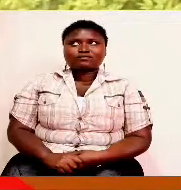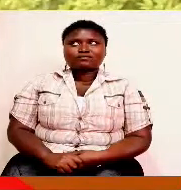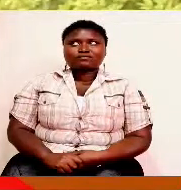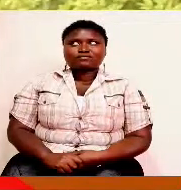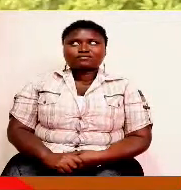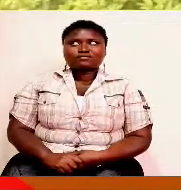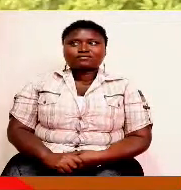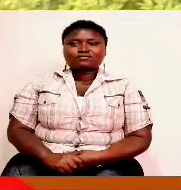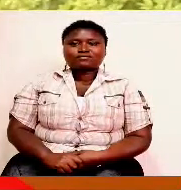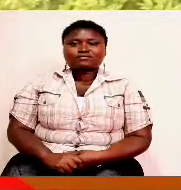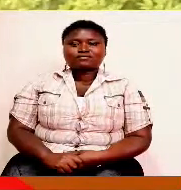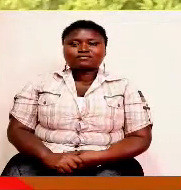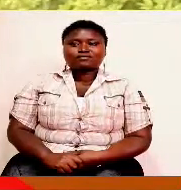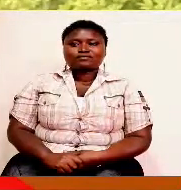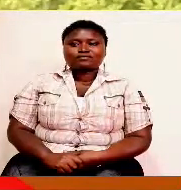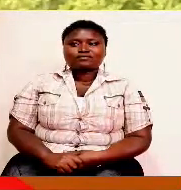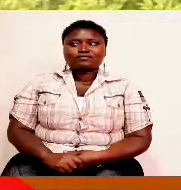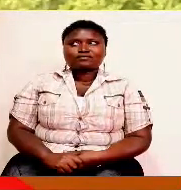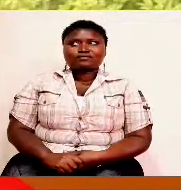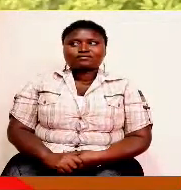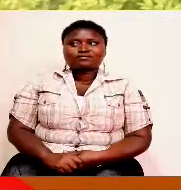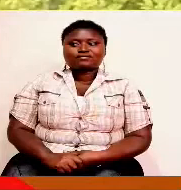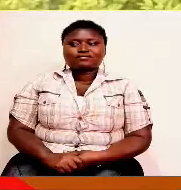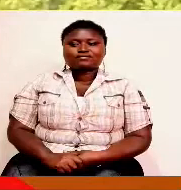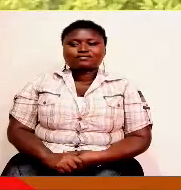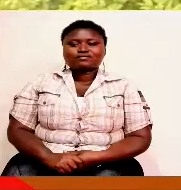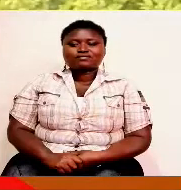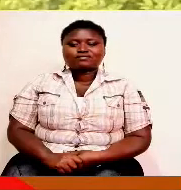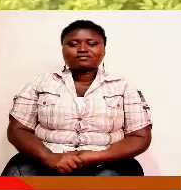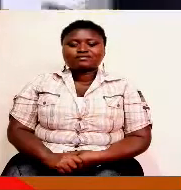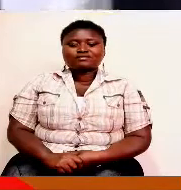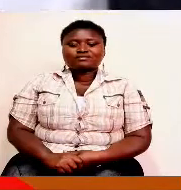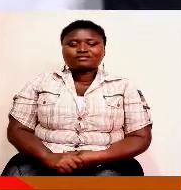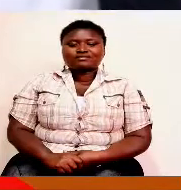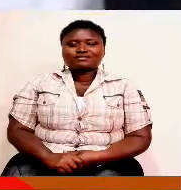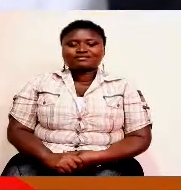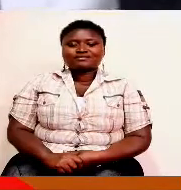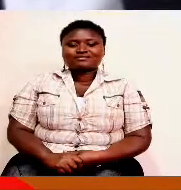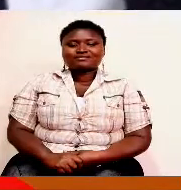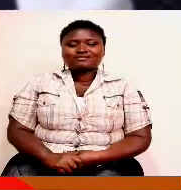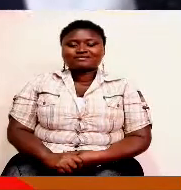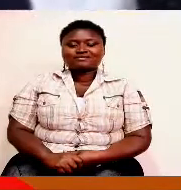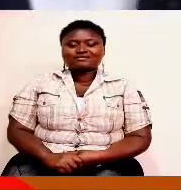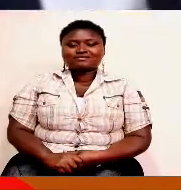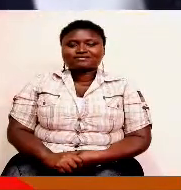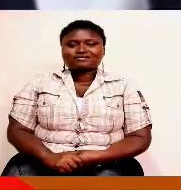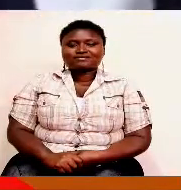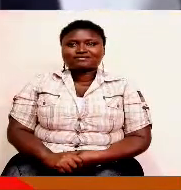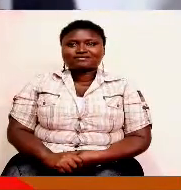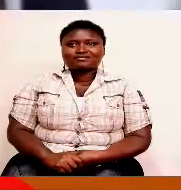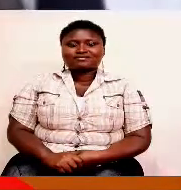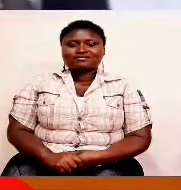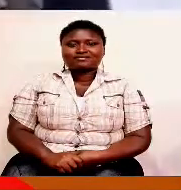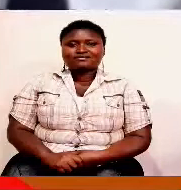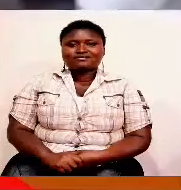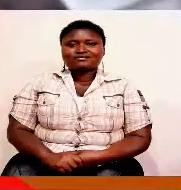come with a whole tailload of myths and half-truths. Kumana na gututhuka kwa virus itiganite